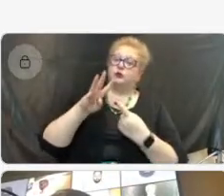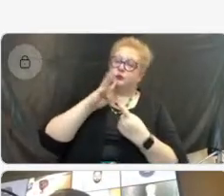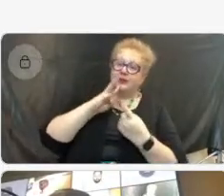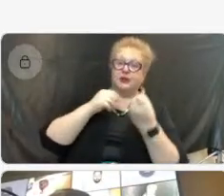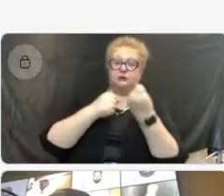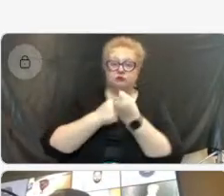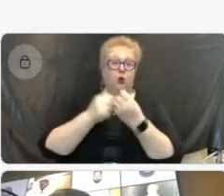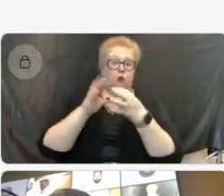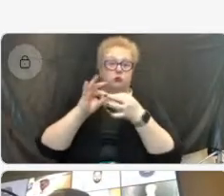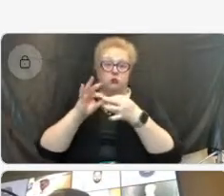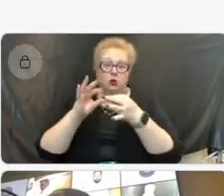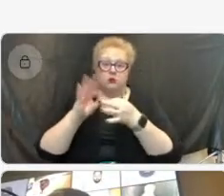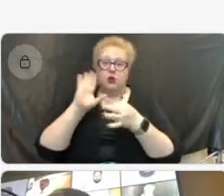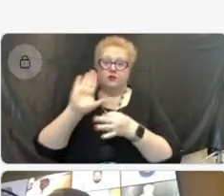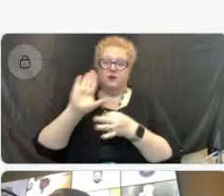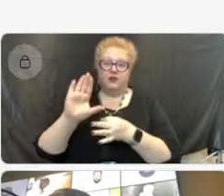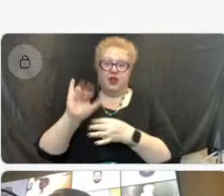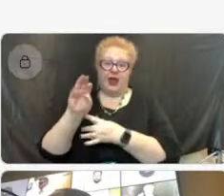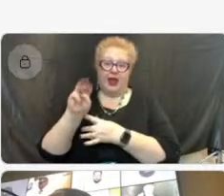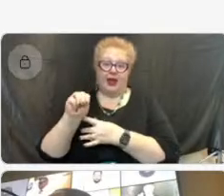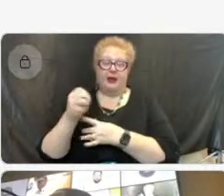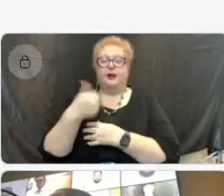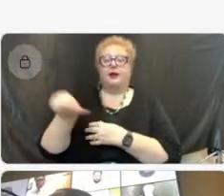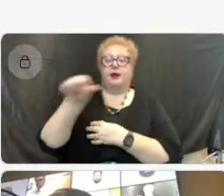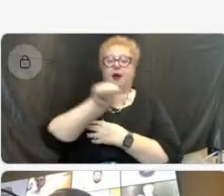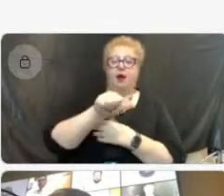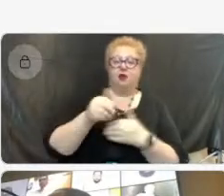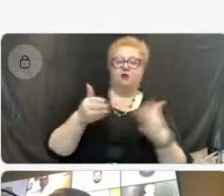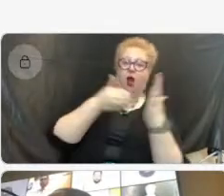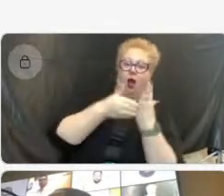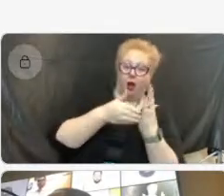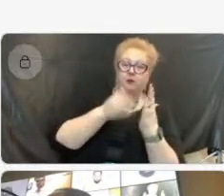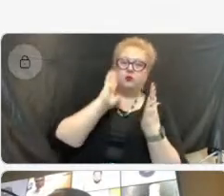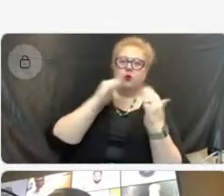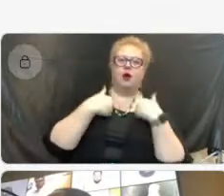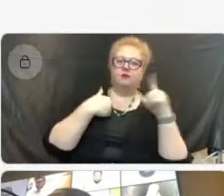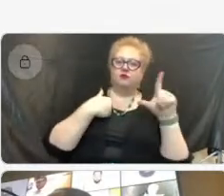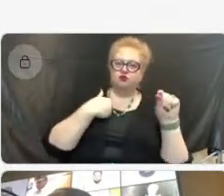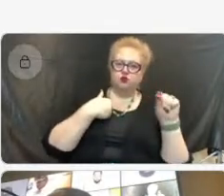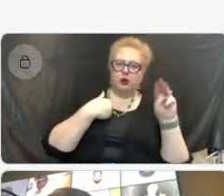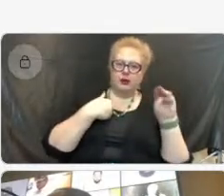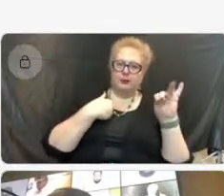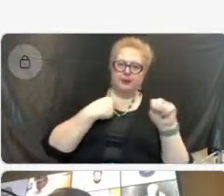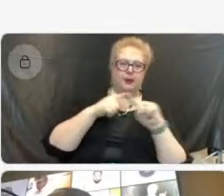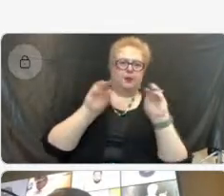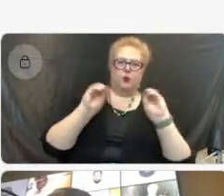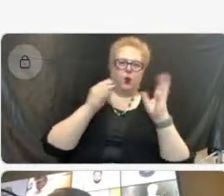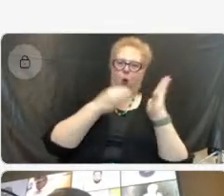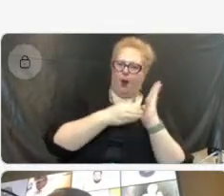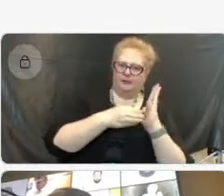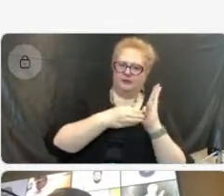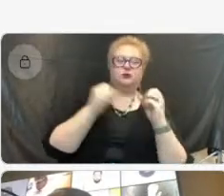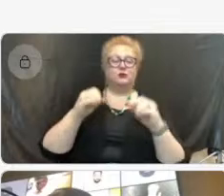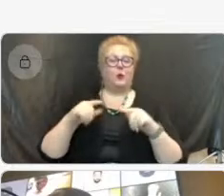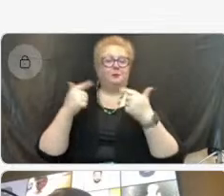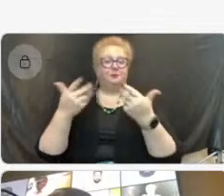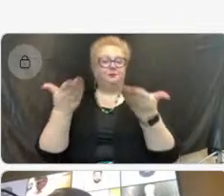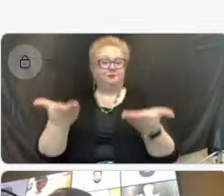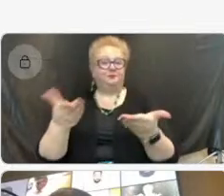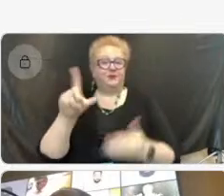any opposition, which you do not have, would get 20 minutes as well. So the clock is ticking, and it's your turn to